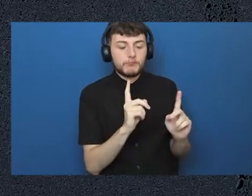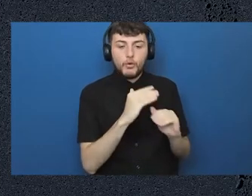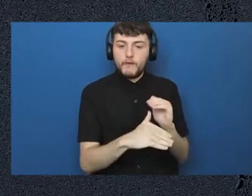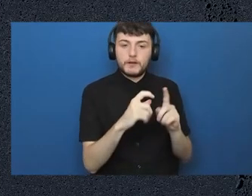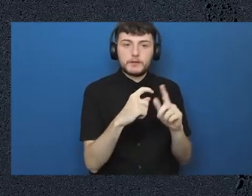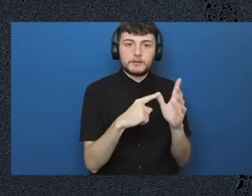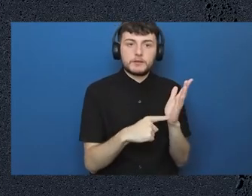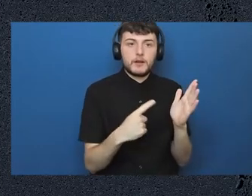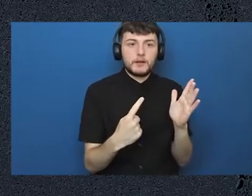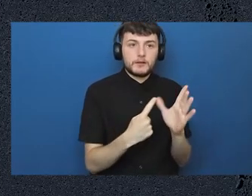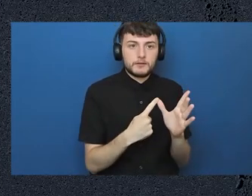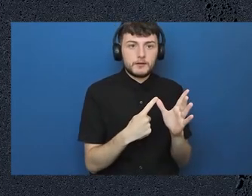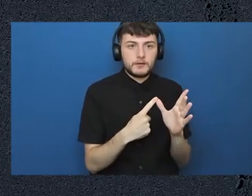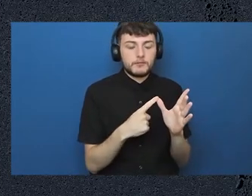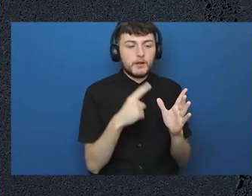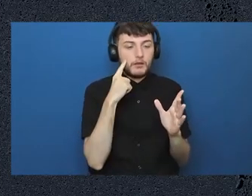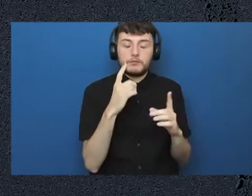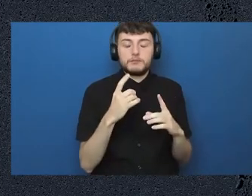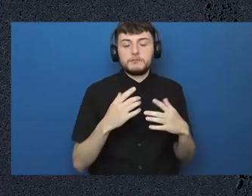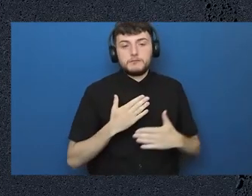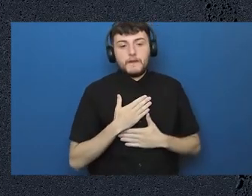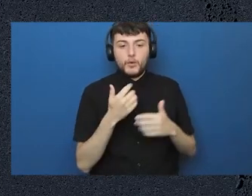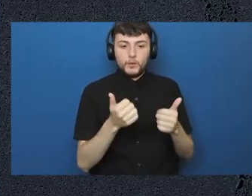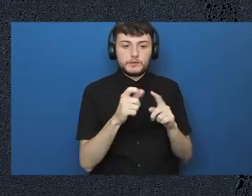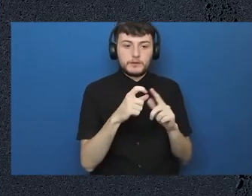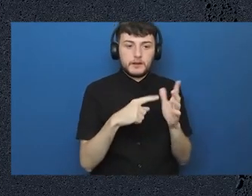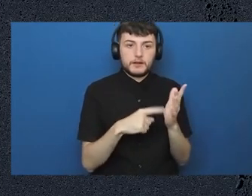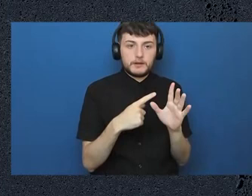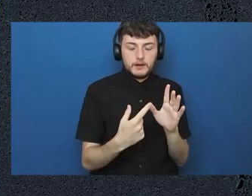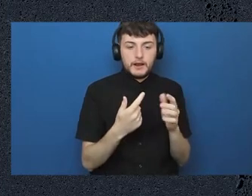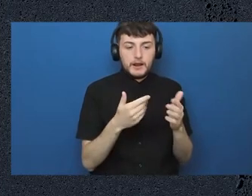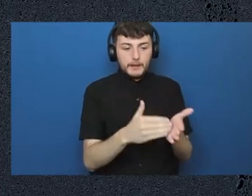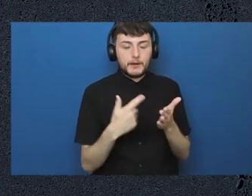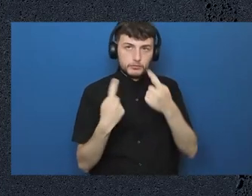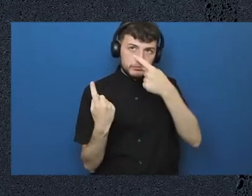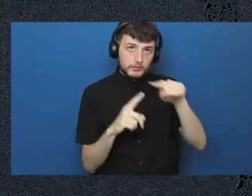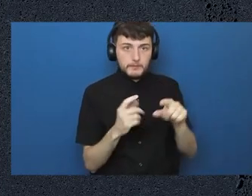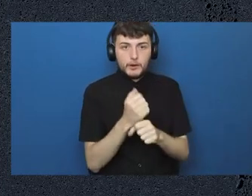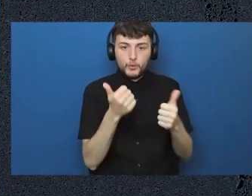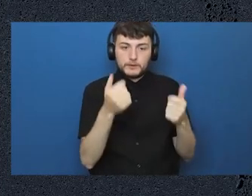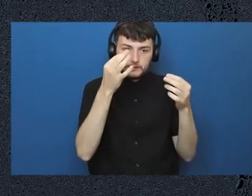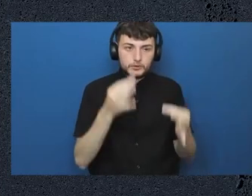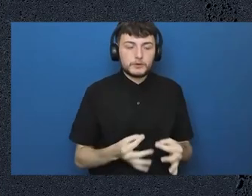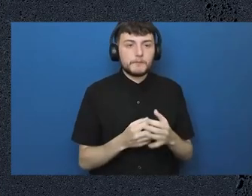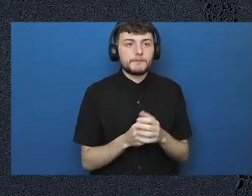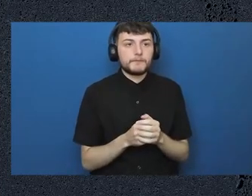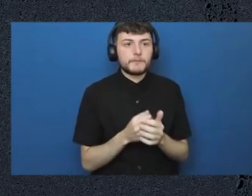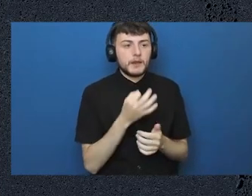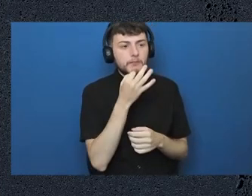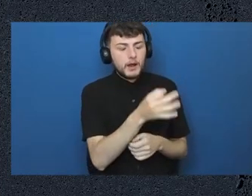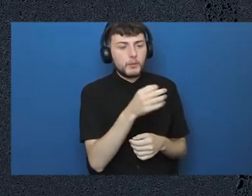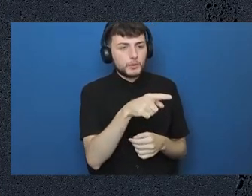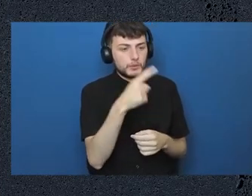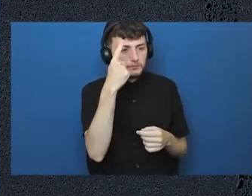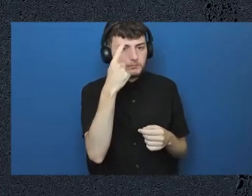make informed decisions about the world around us. But what is it telling you about particularly that phase where